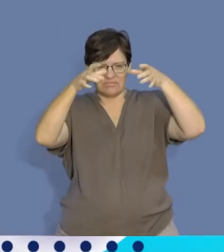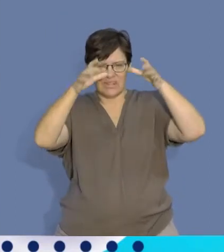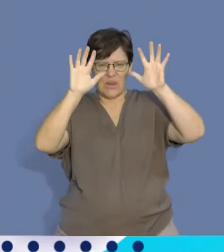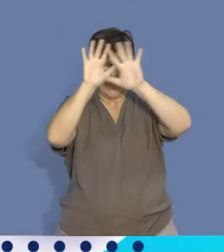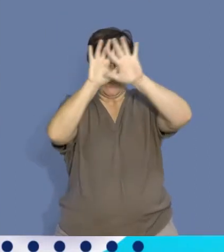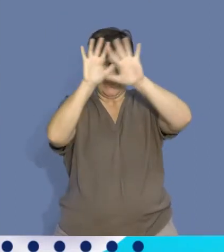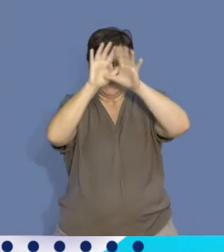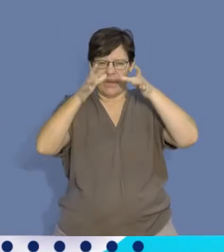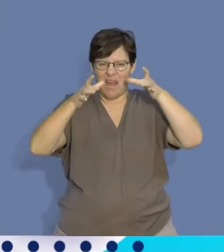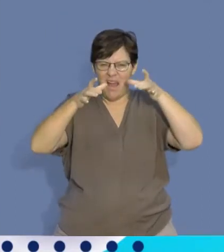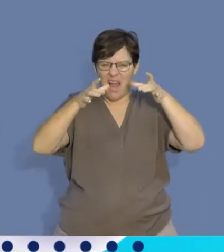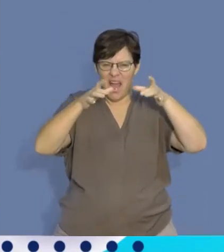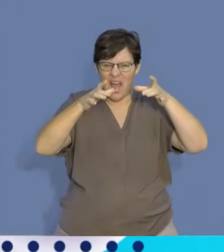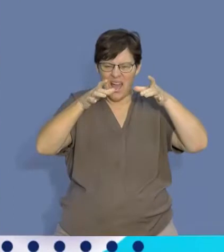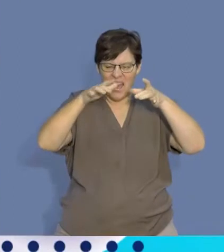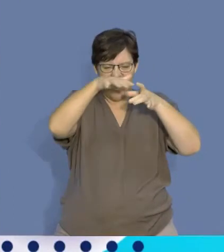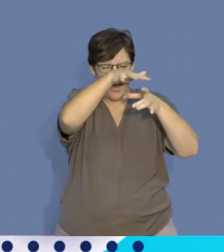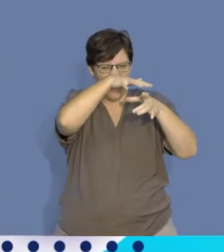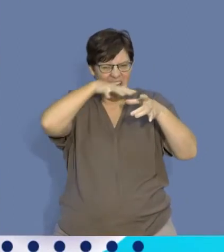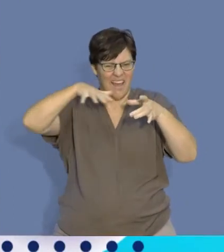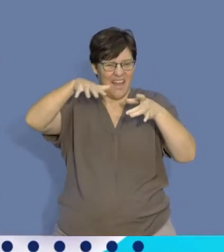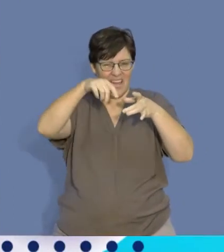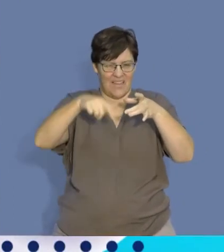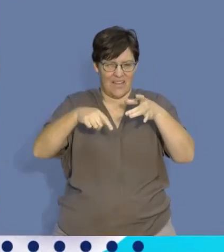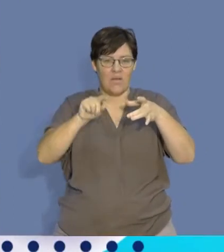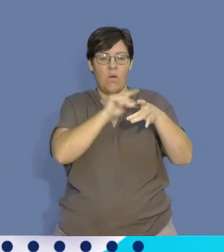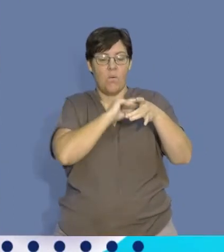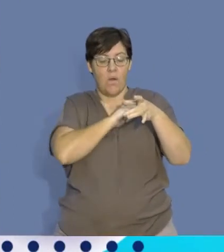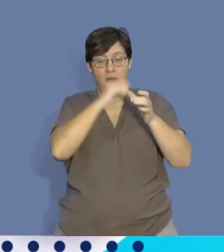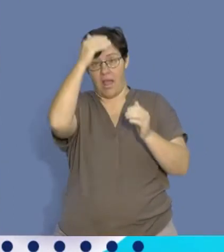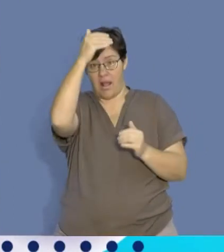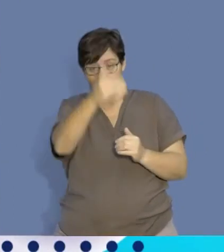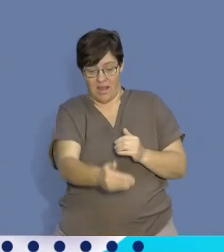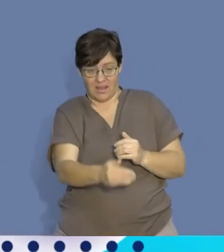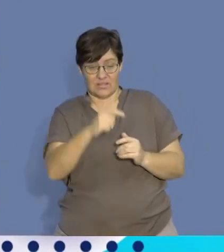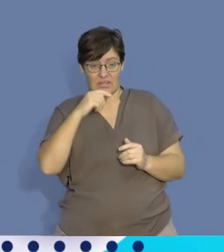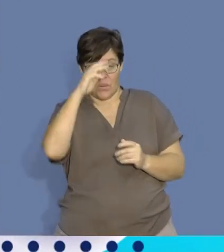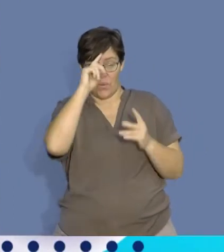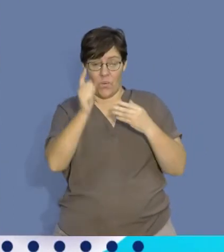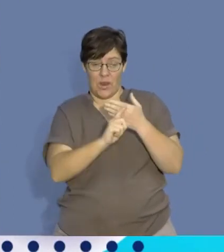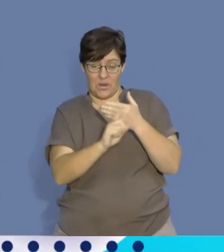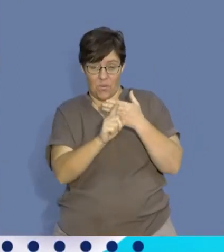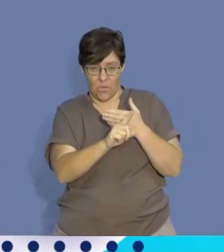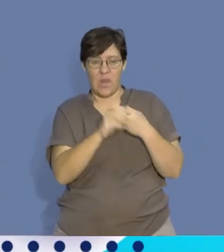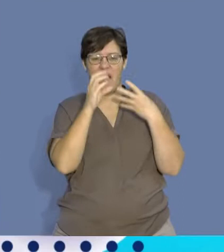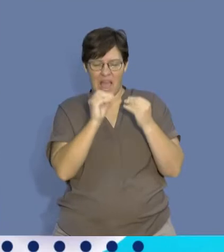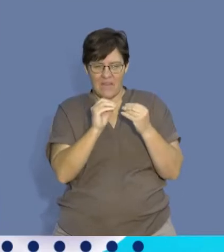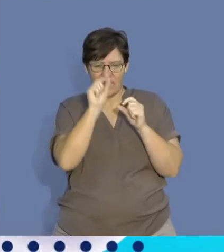fuzzy around the ends. That's because the glass of the window has tiny